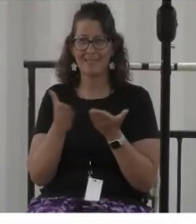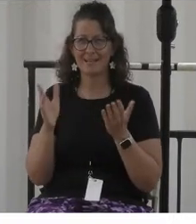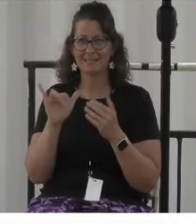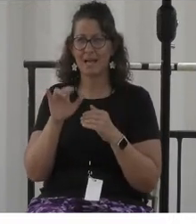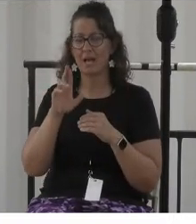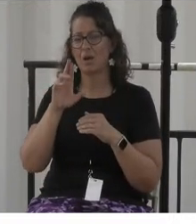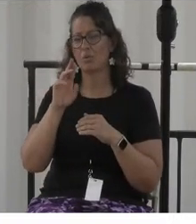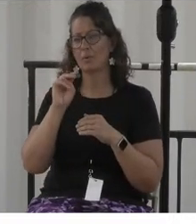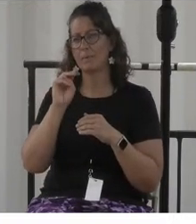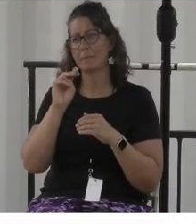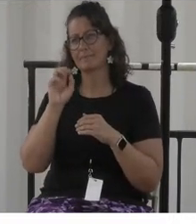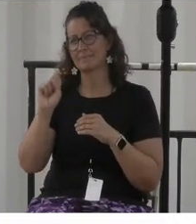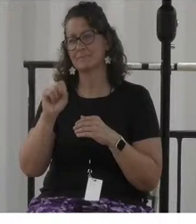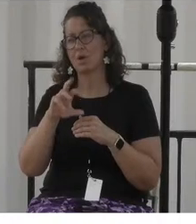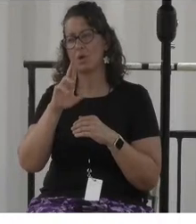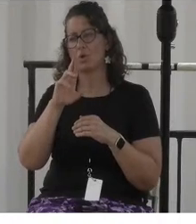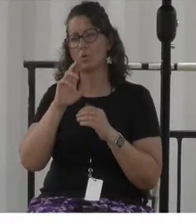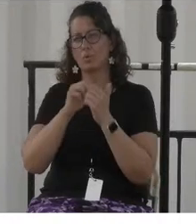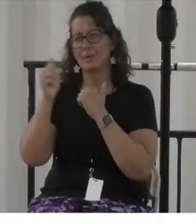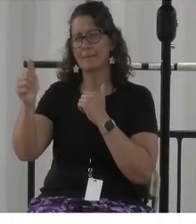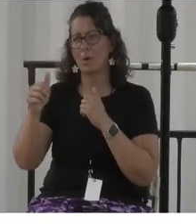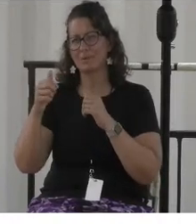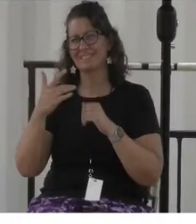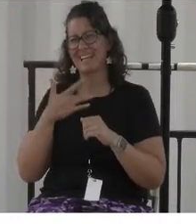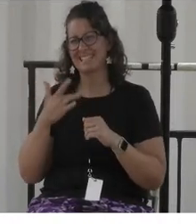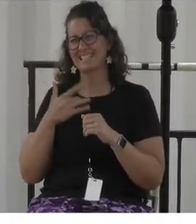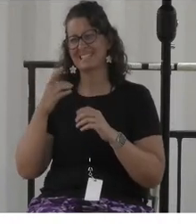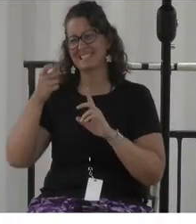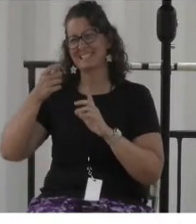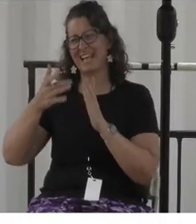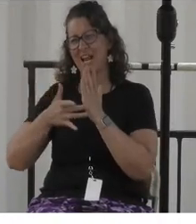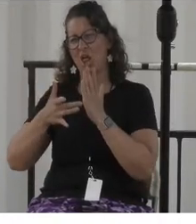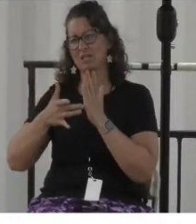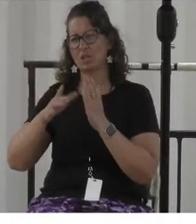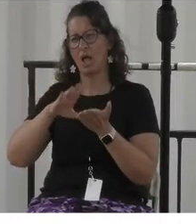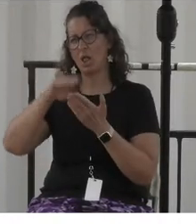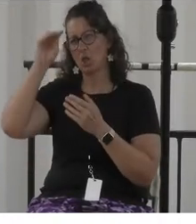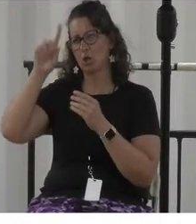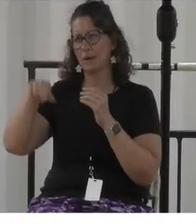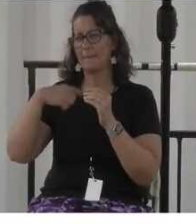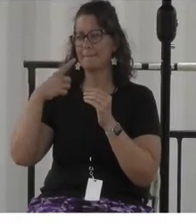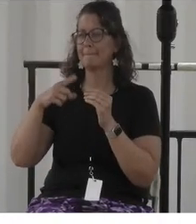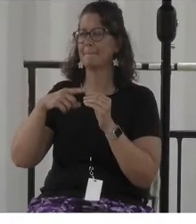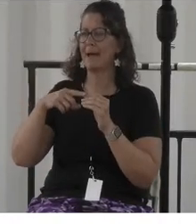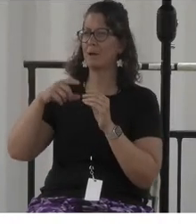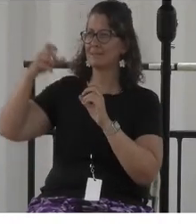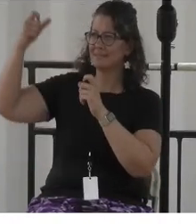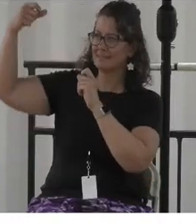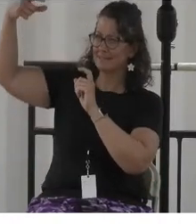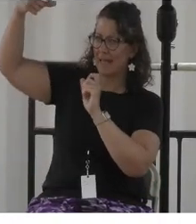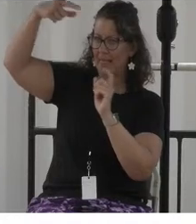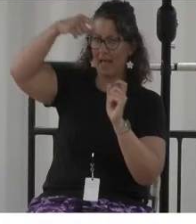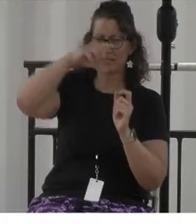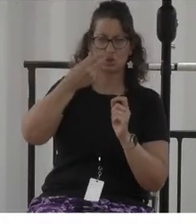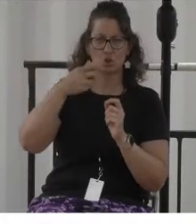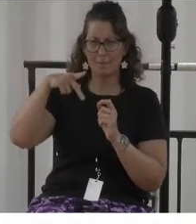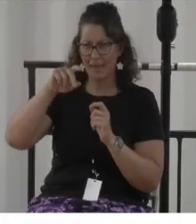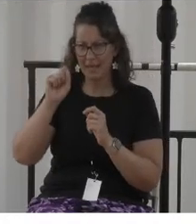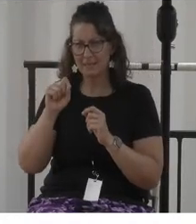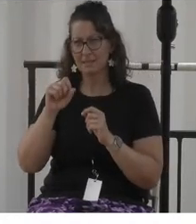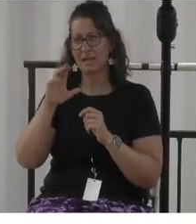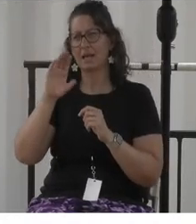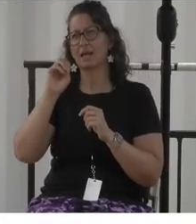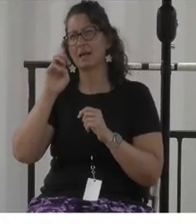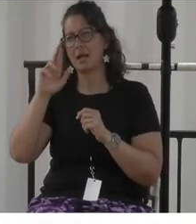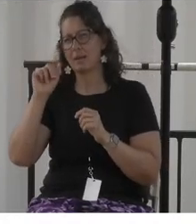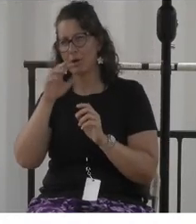sensing technologies that I started to learn about satellites and GPS tracking collars and camera traps, basically things that